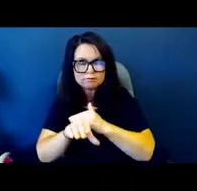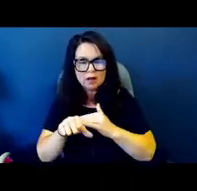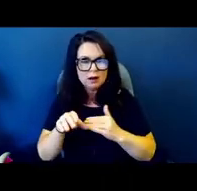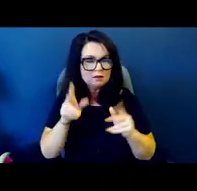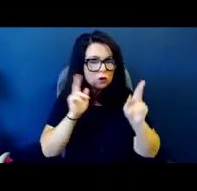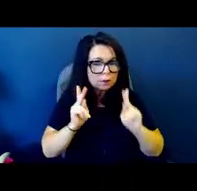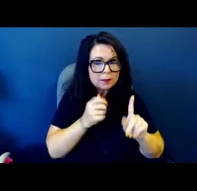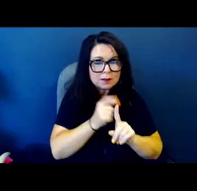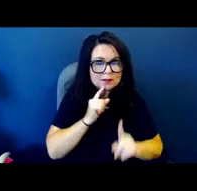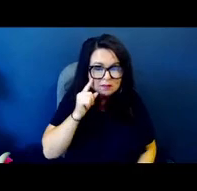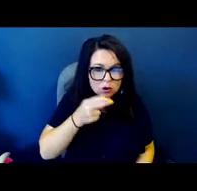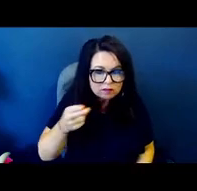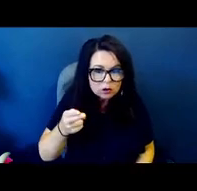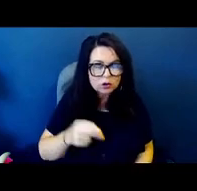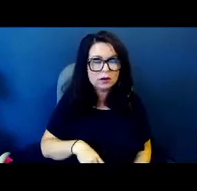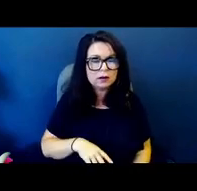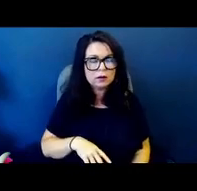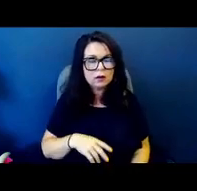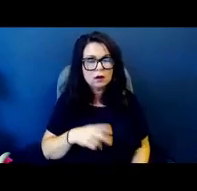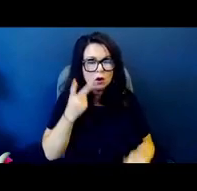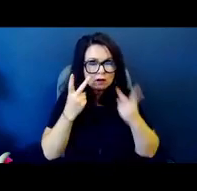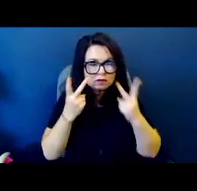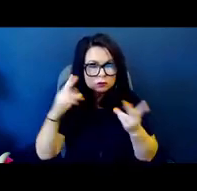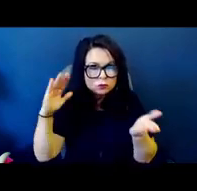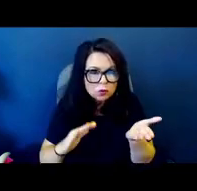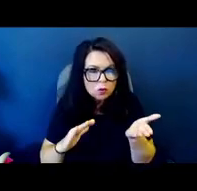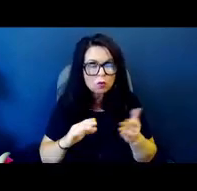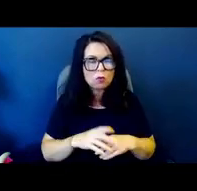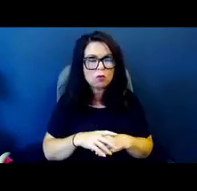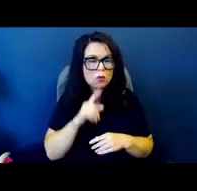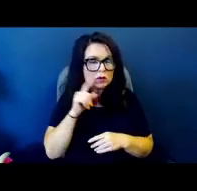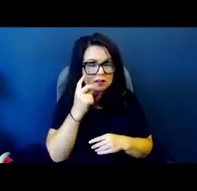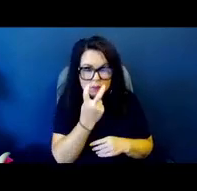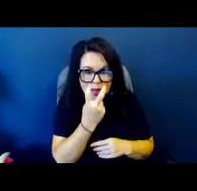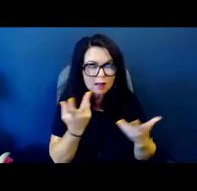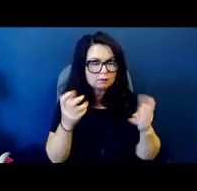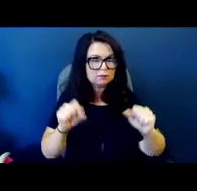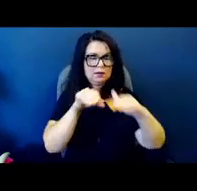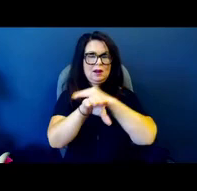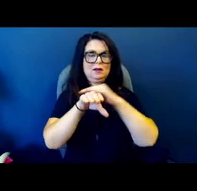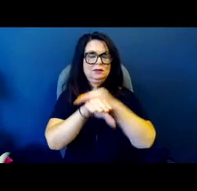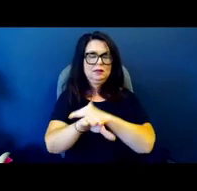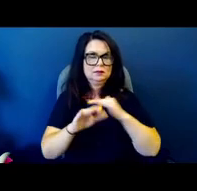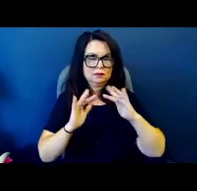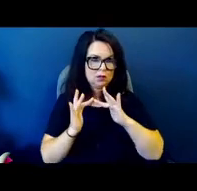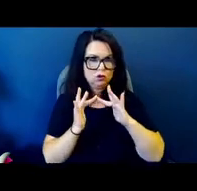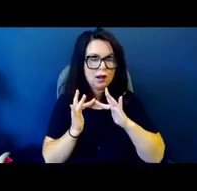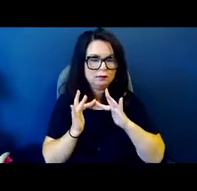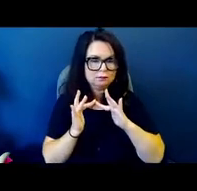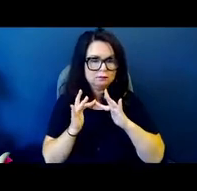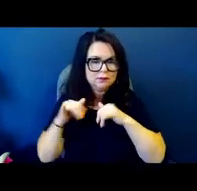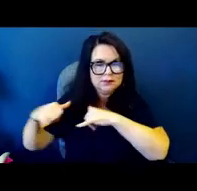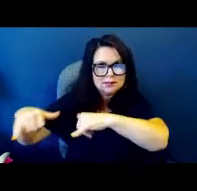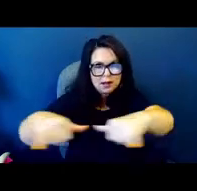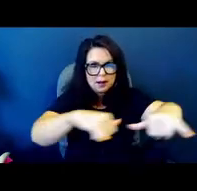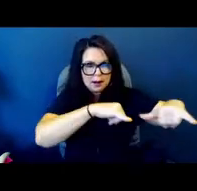who have low vision or blindness can access the internet in the same way, and someone like